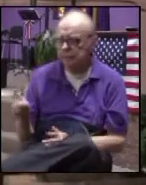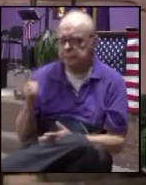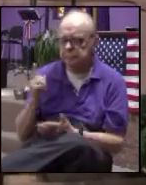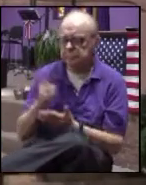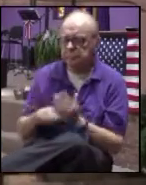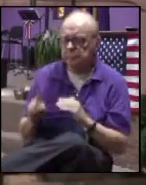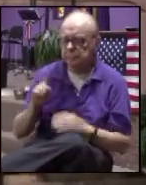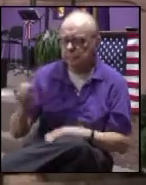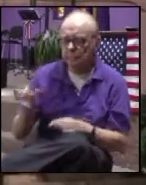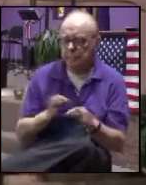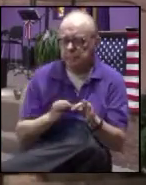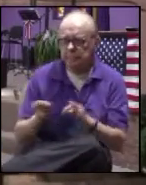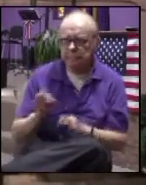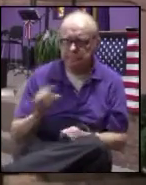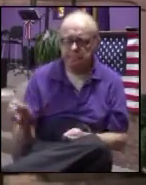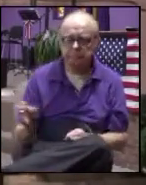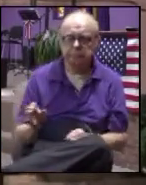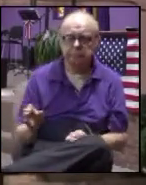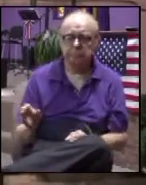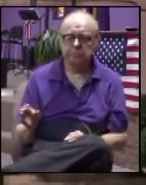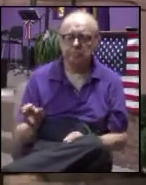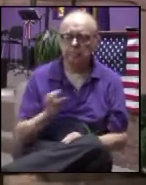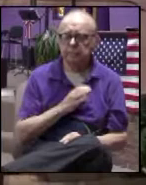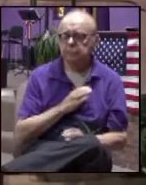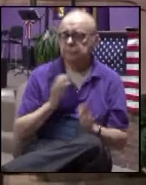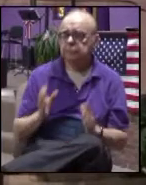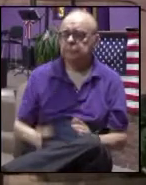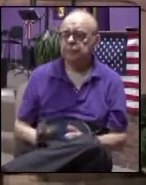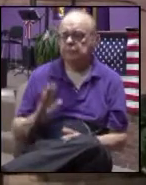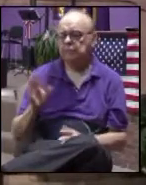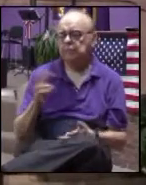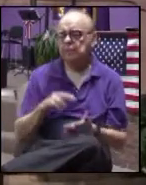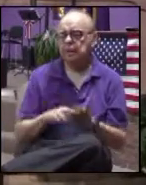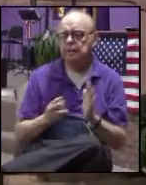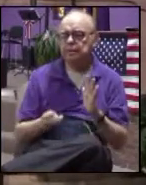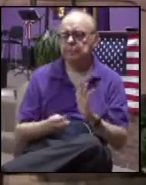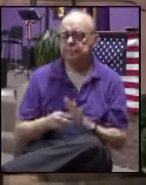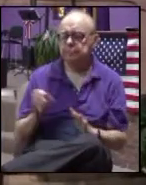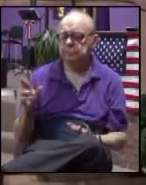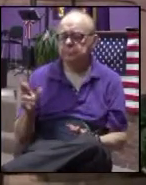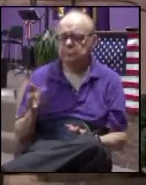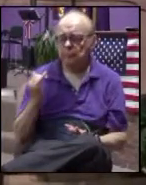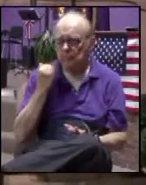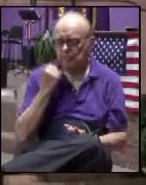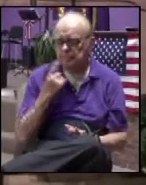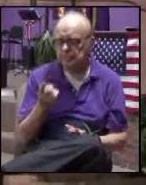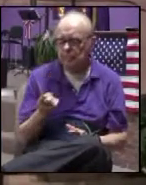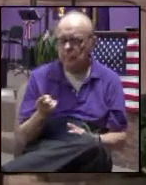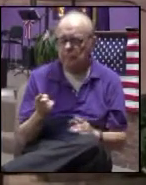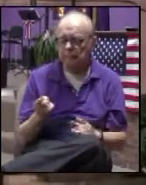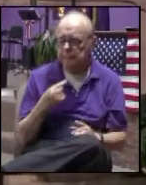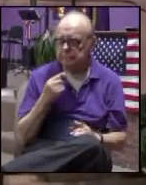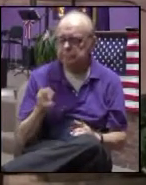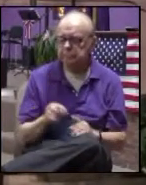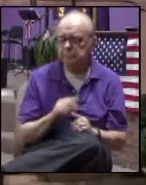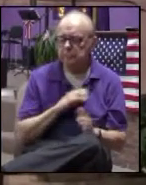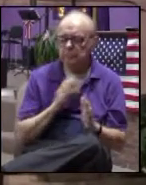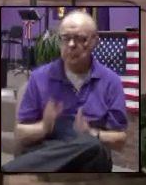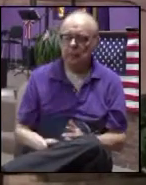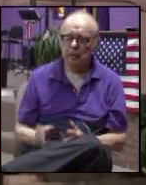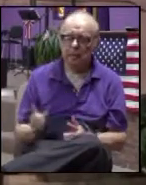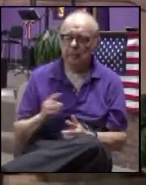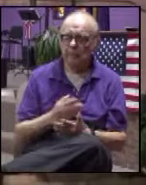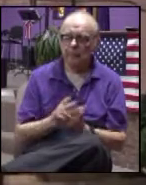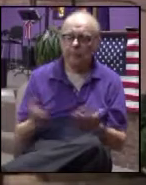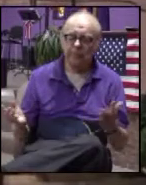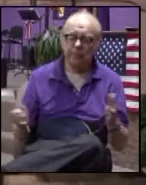is your definition of a Christian? Or if I was to say the word Christian, what would be the first thing